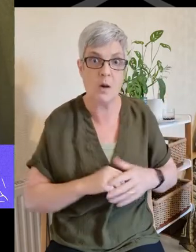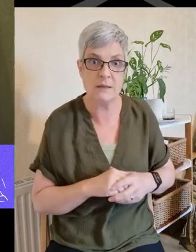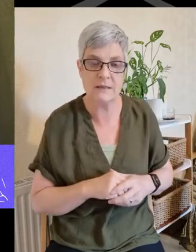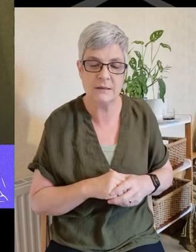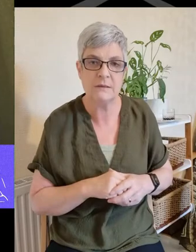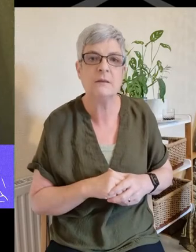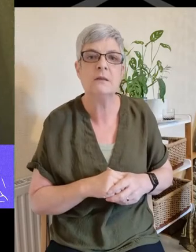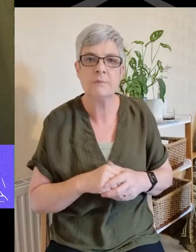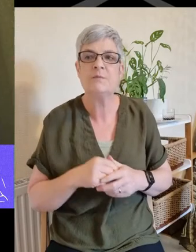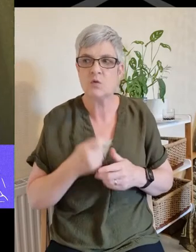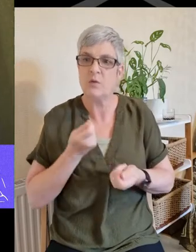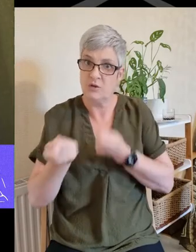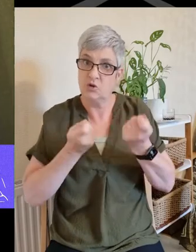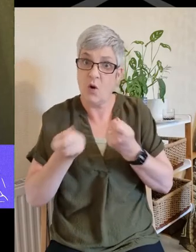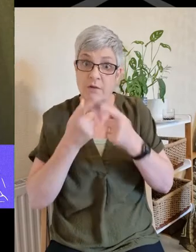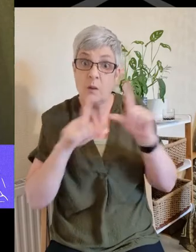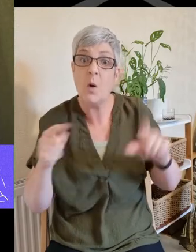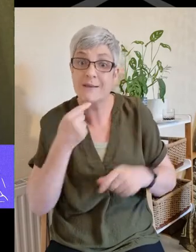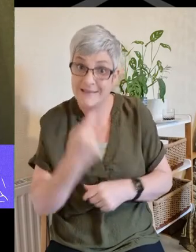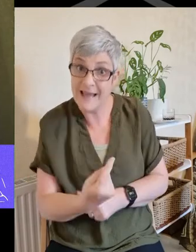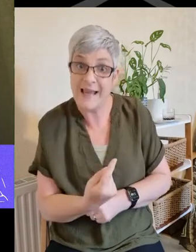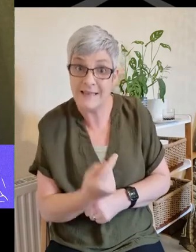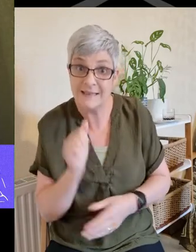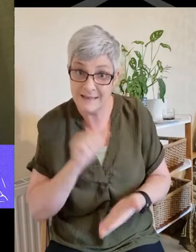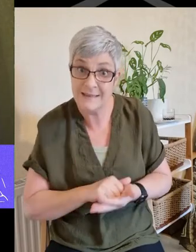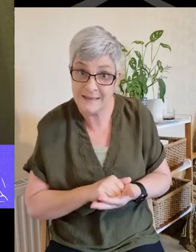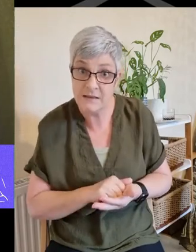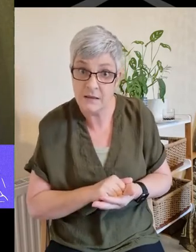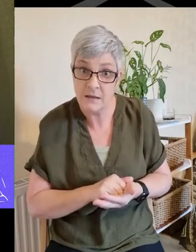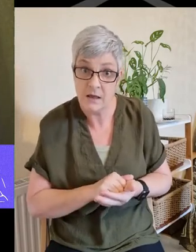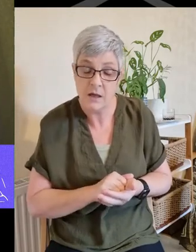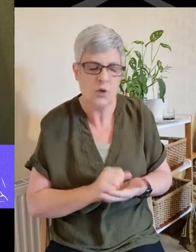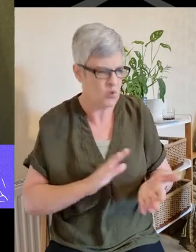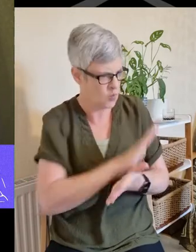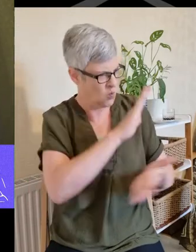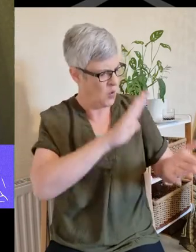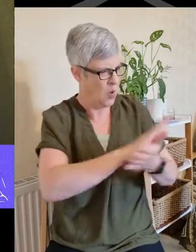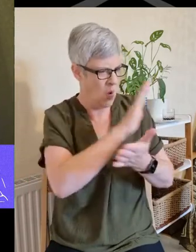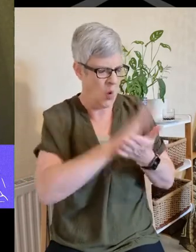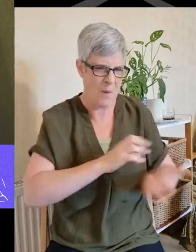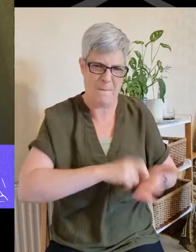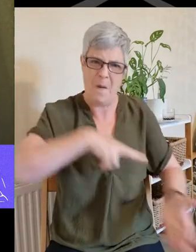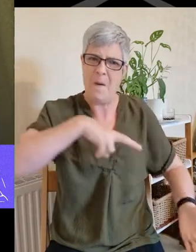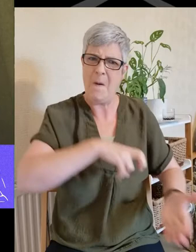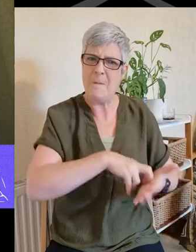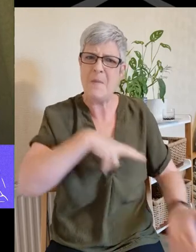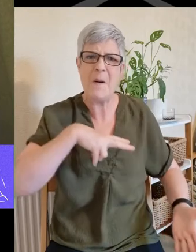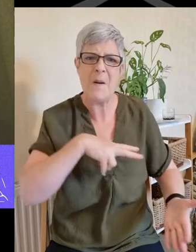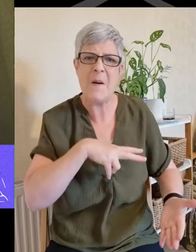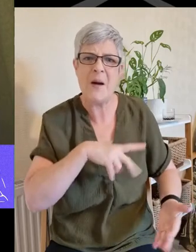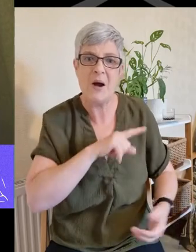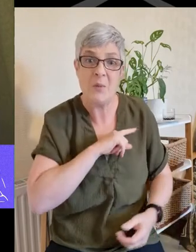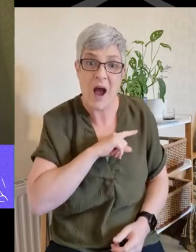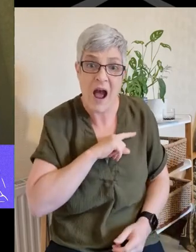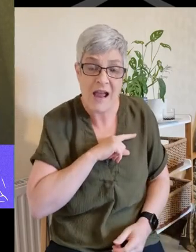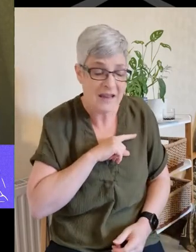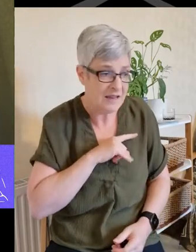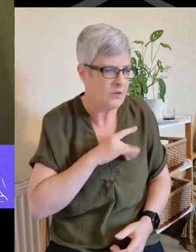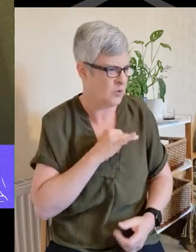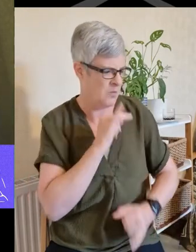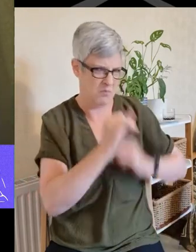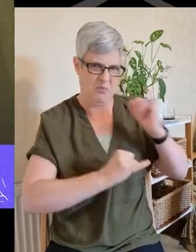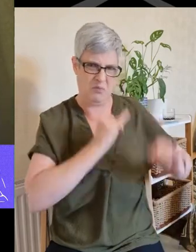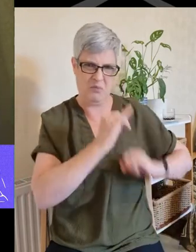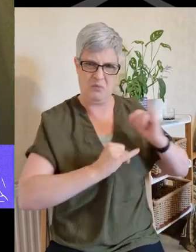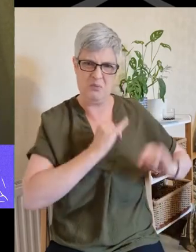This is what the Sovereign Lord is saying. You clapped your hands and jumped for joy. You despised